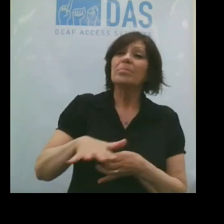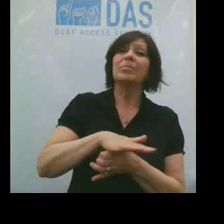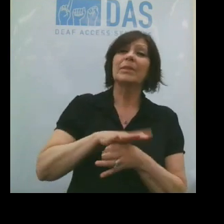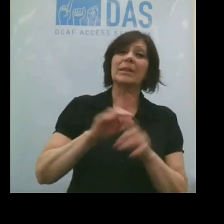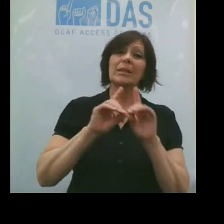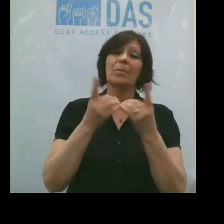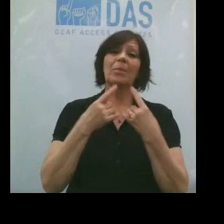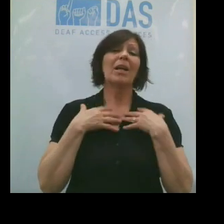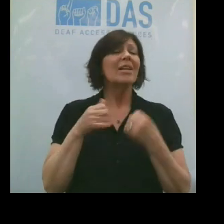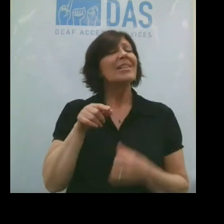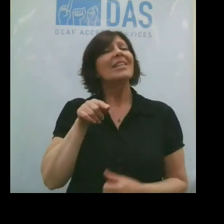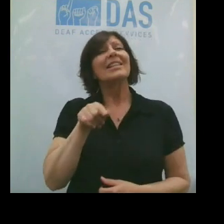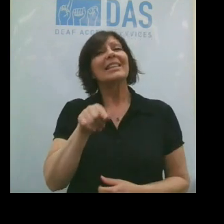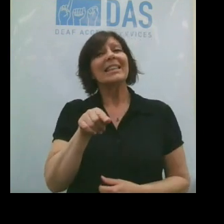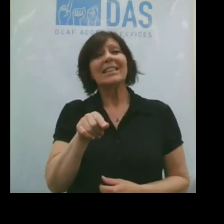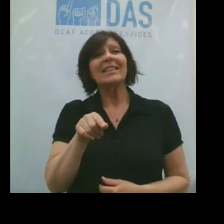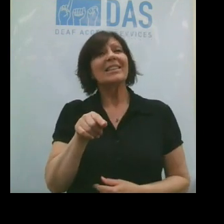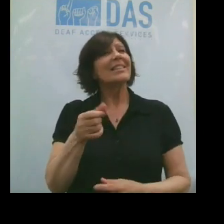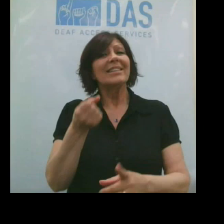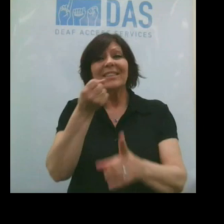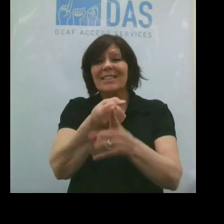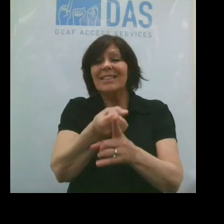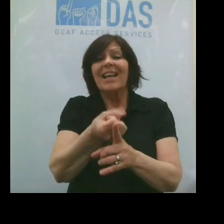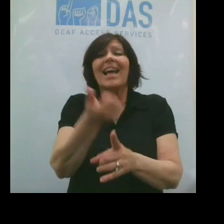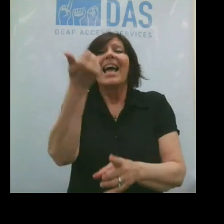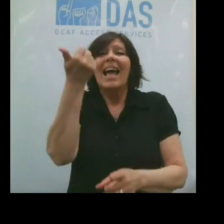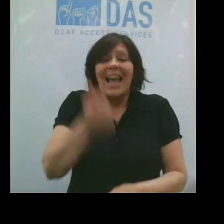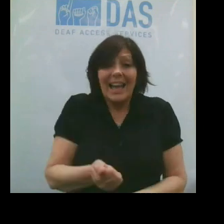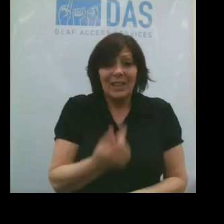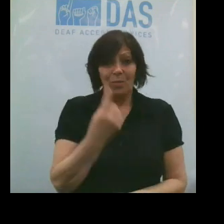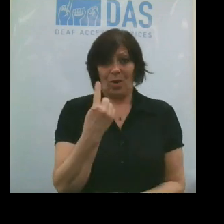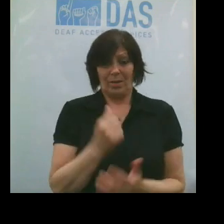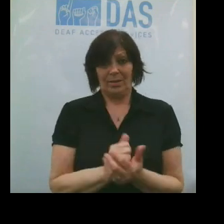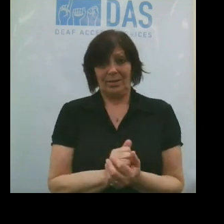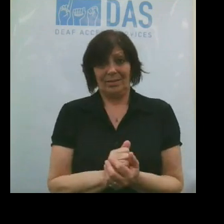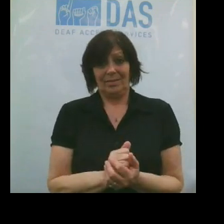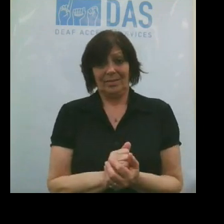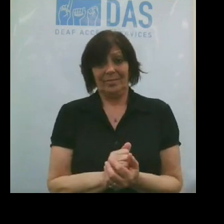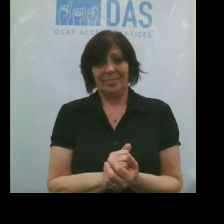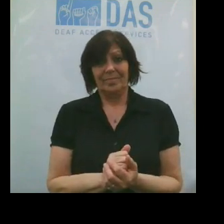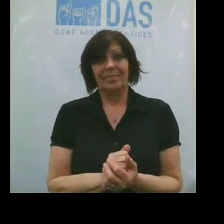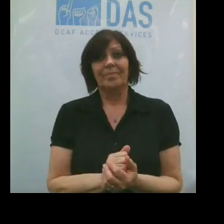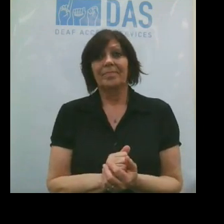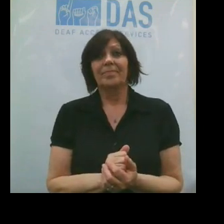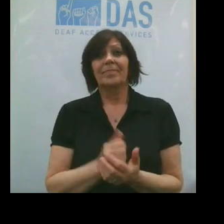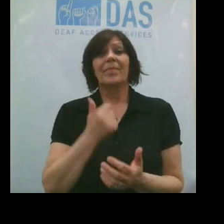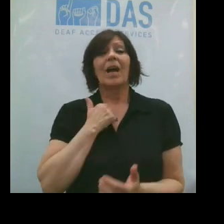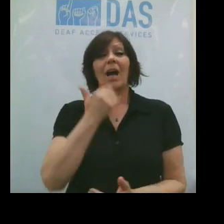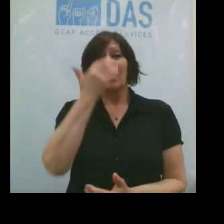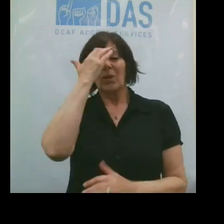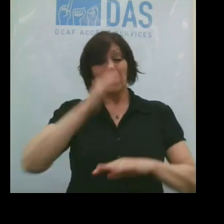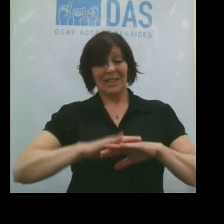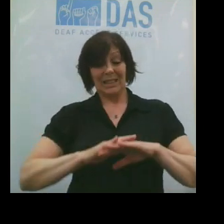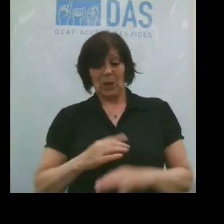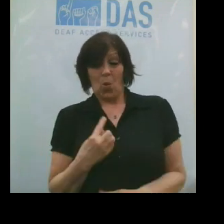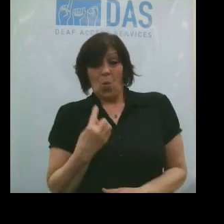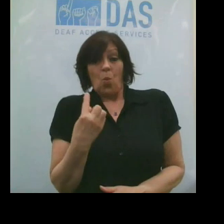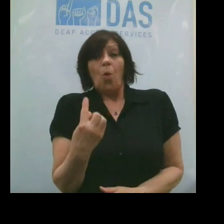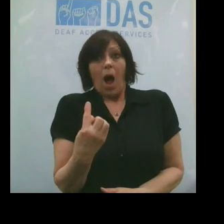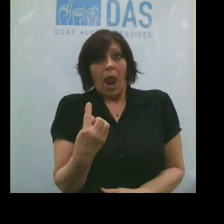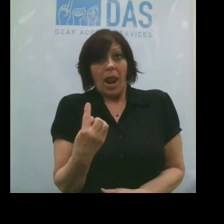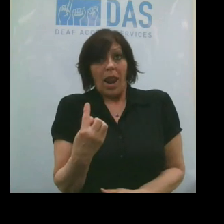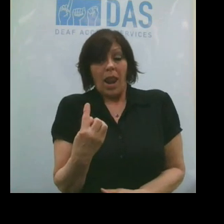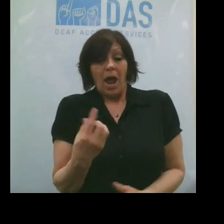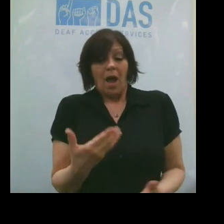Health. So this is a disease that anyone can get. We have had, and I do know there's at least one case of a child under the